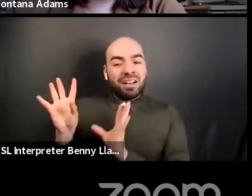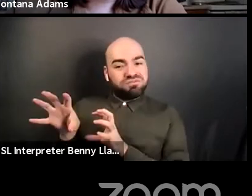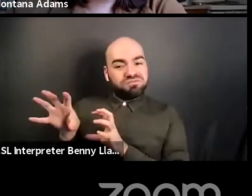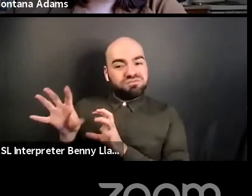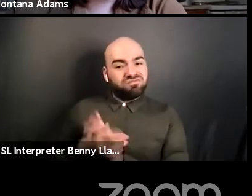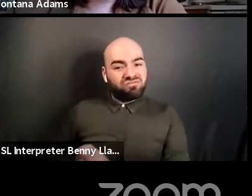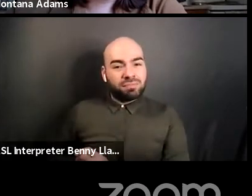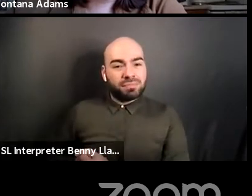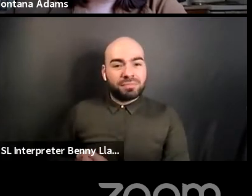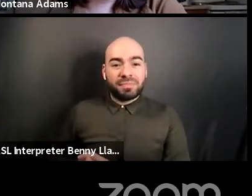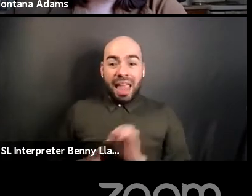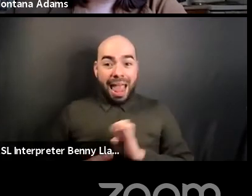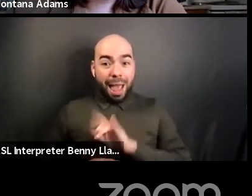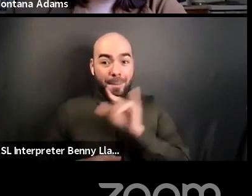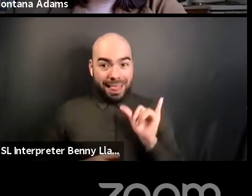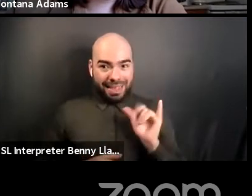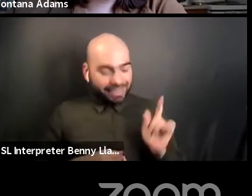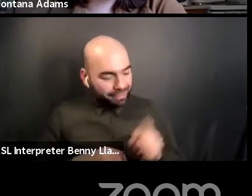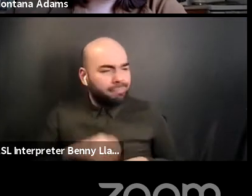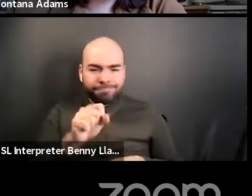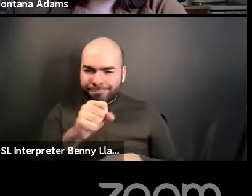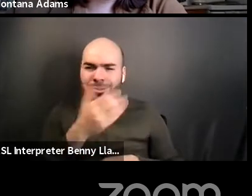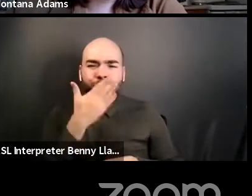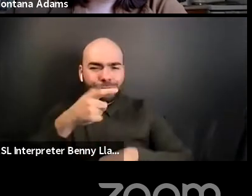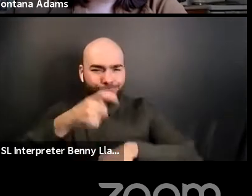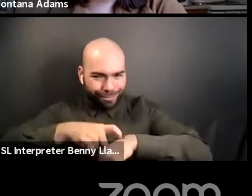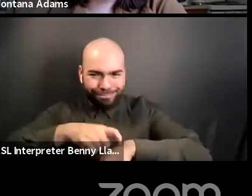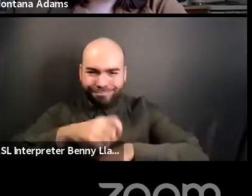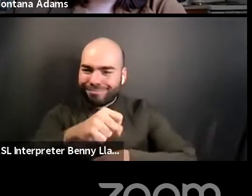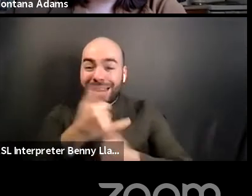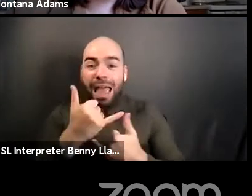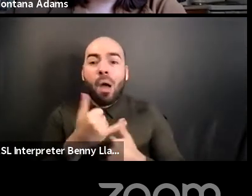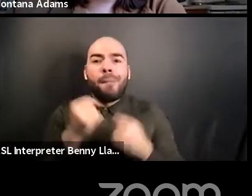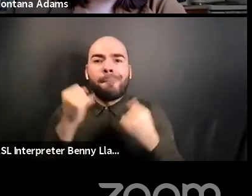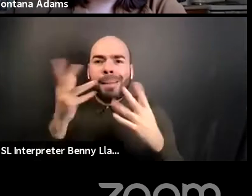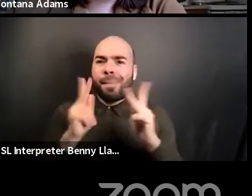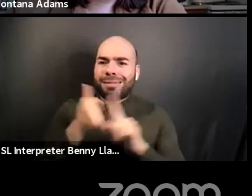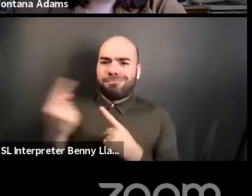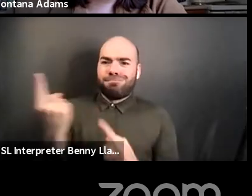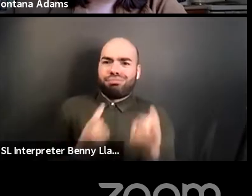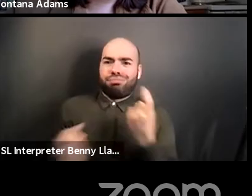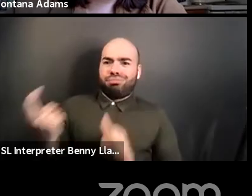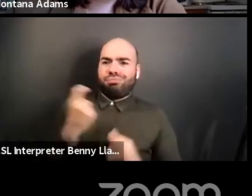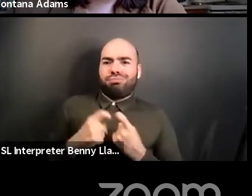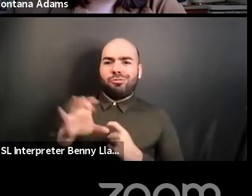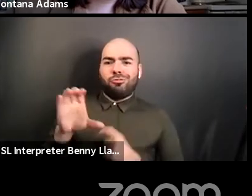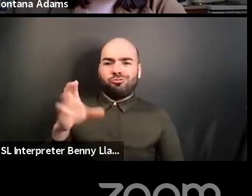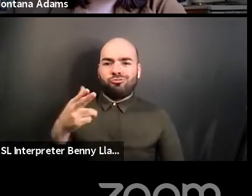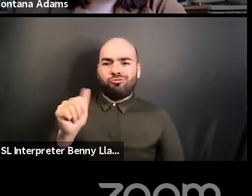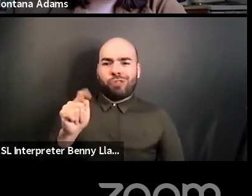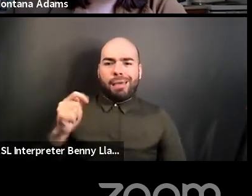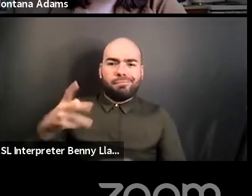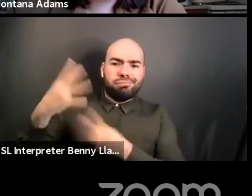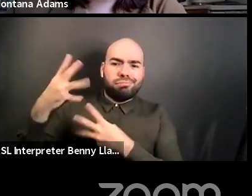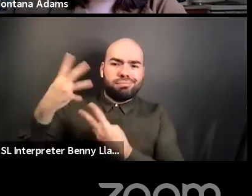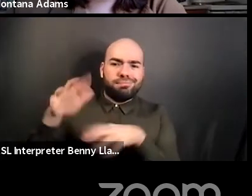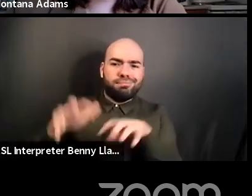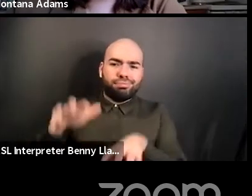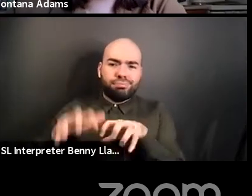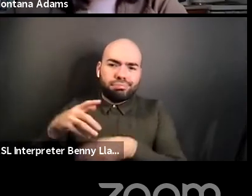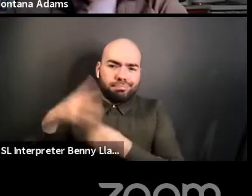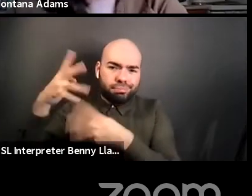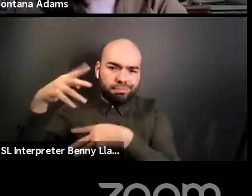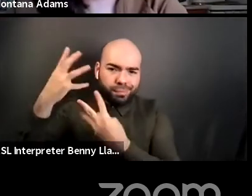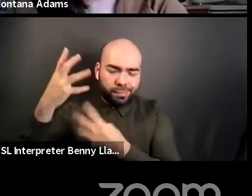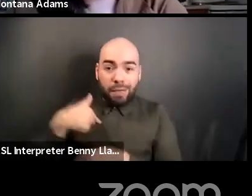And I think now is a good time. There are a lot of questions in the chat, which I appreciate. I'm going to